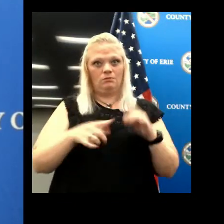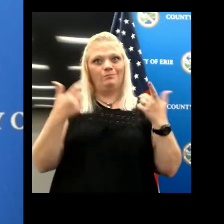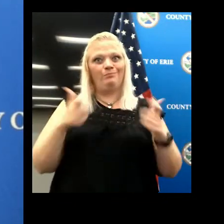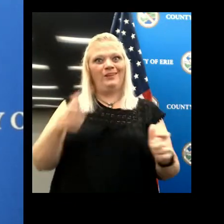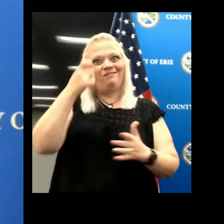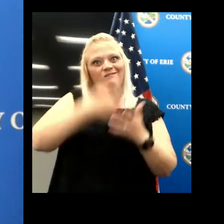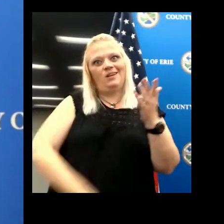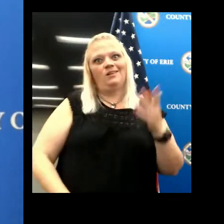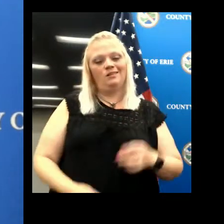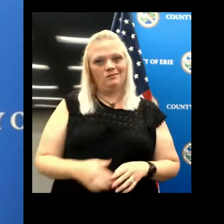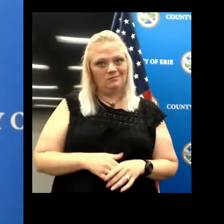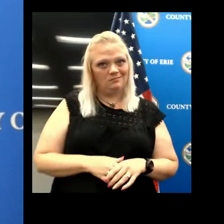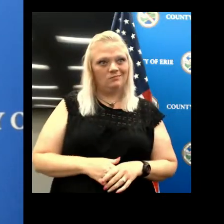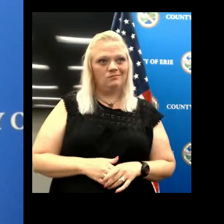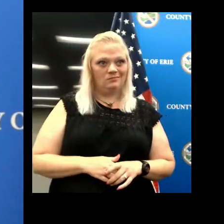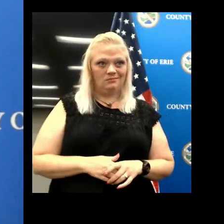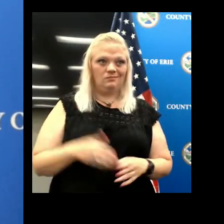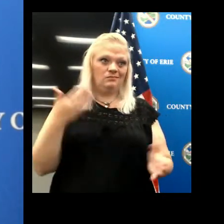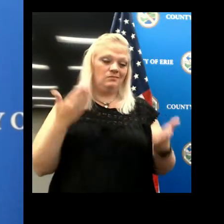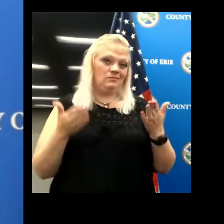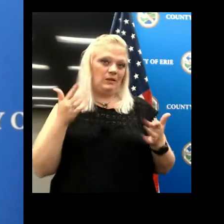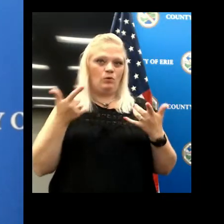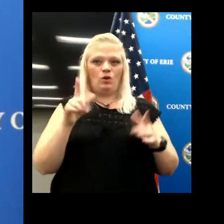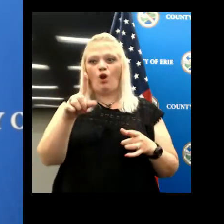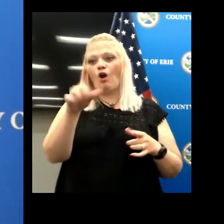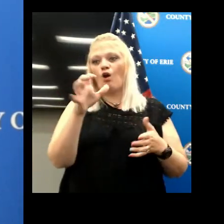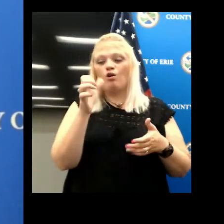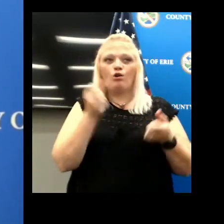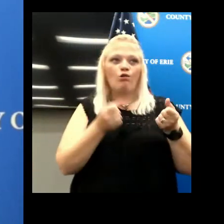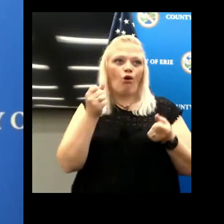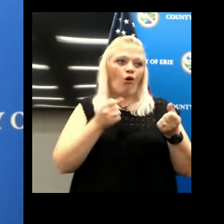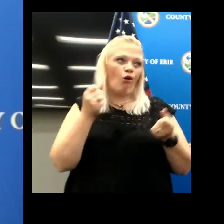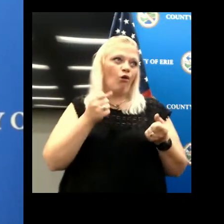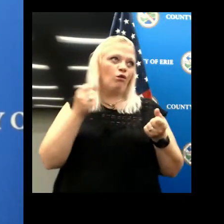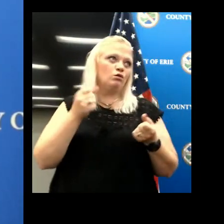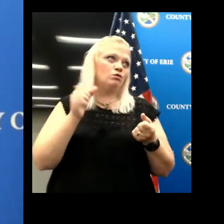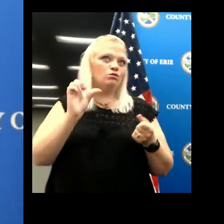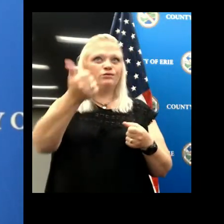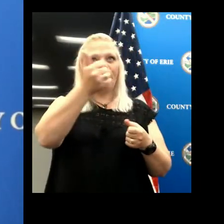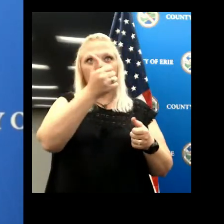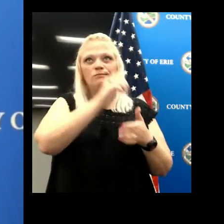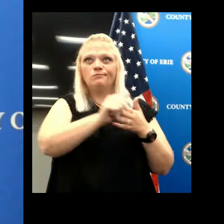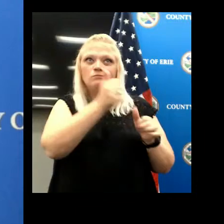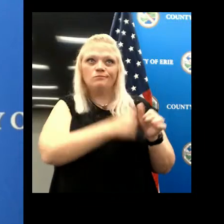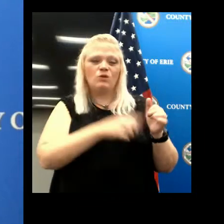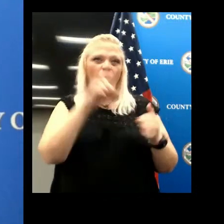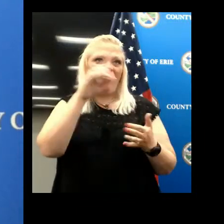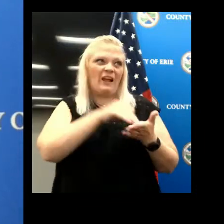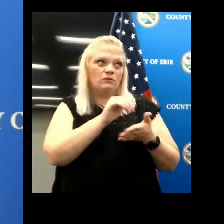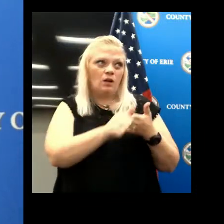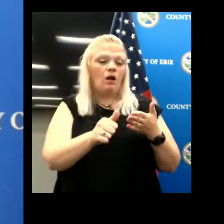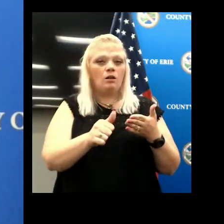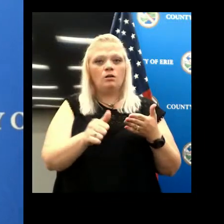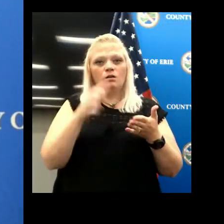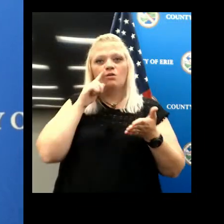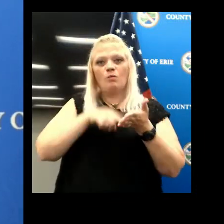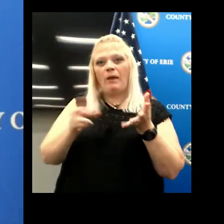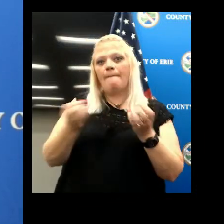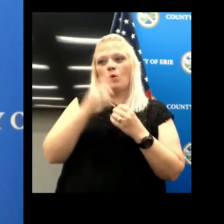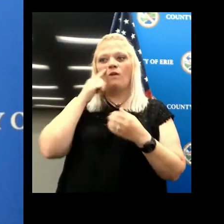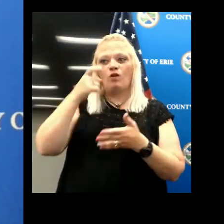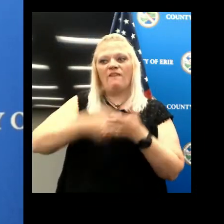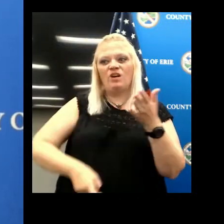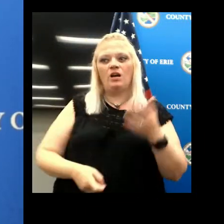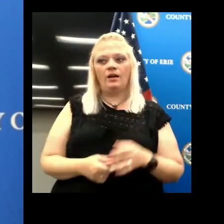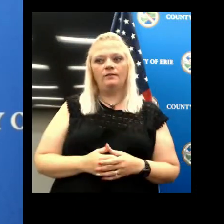fine. So maybe you let 100 cars in and charge them $10. Great, you made $1,000, you may pay more in a fine.